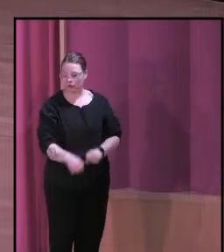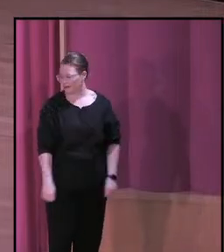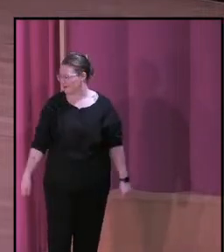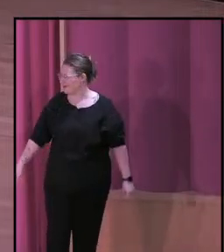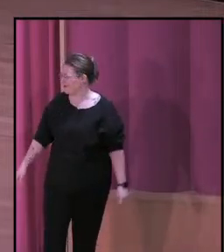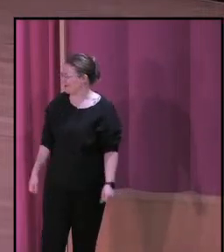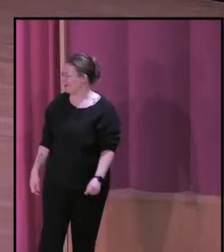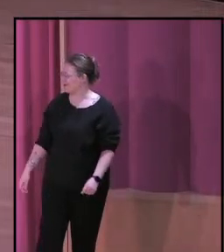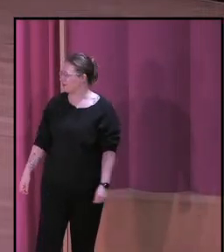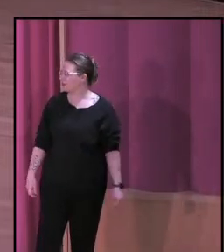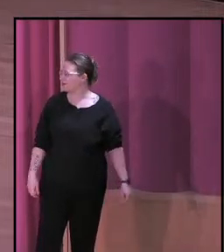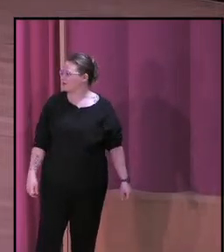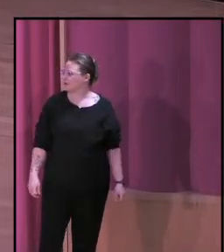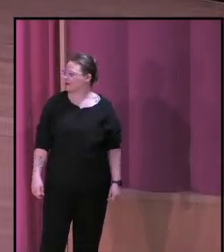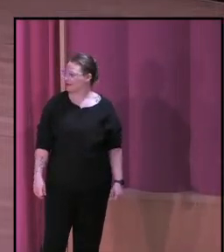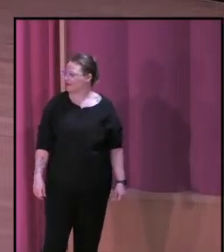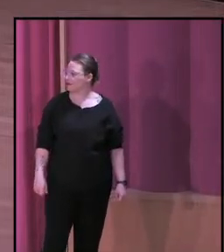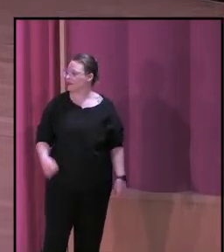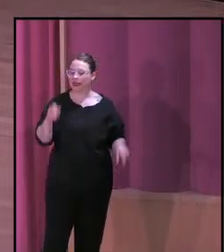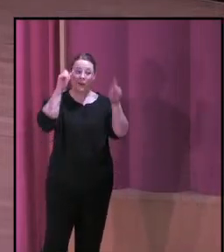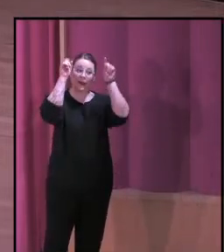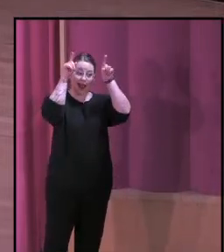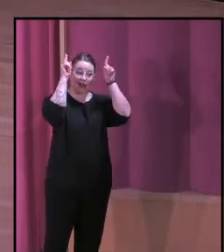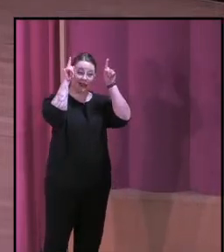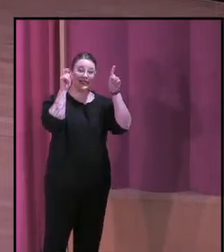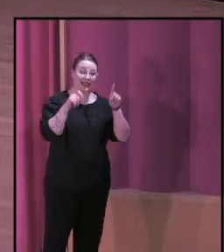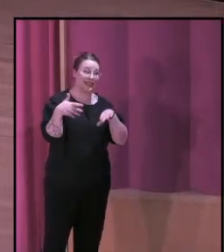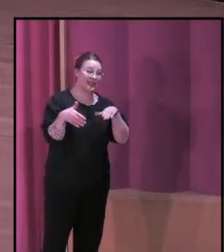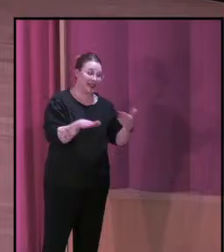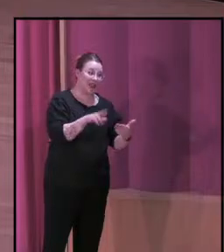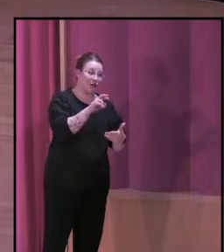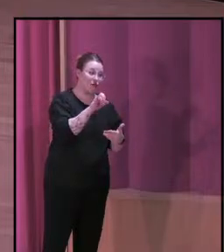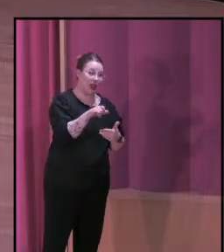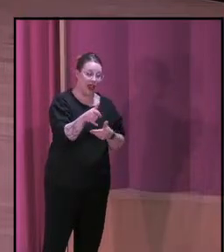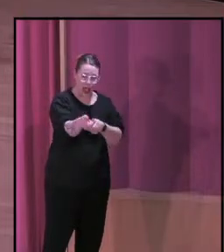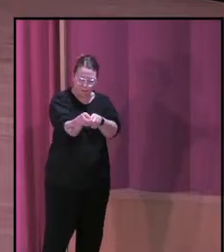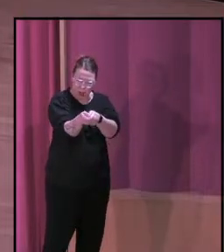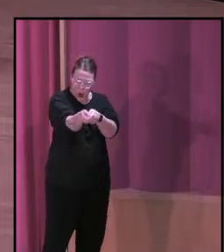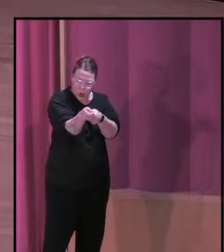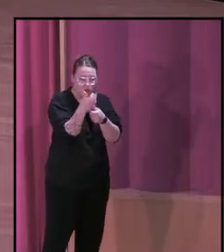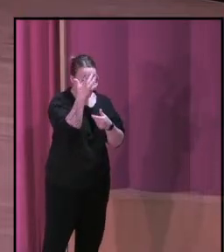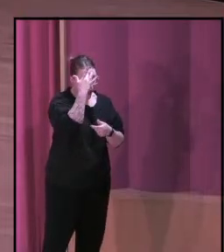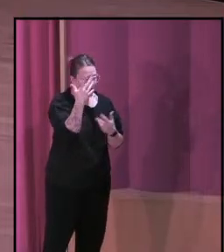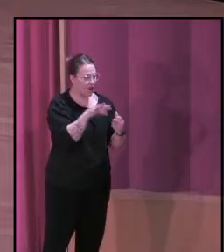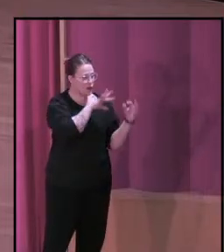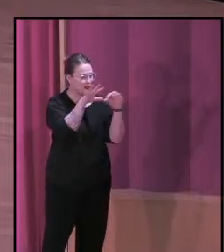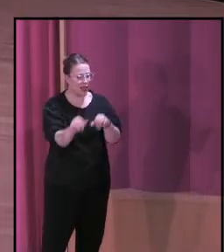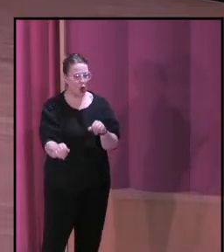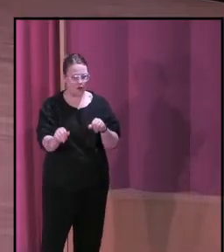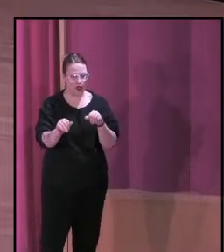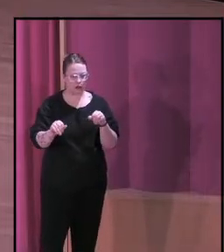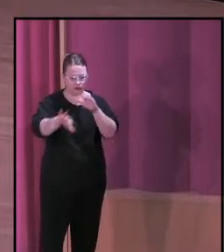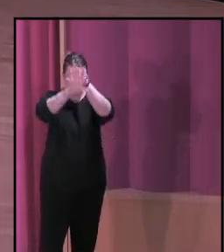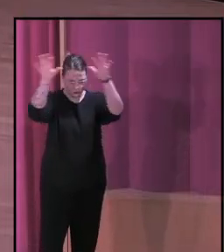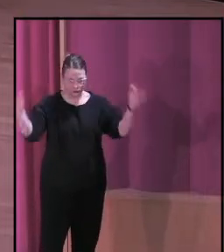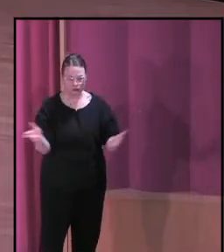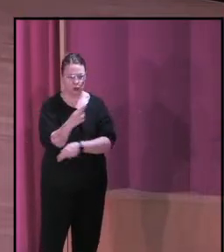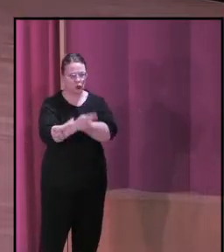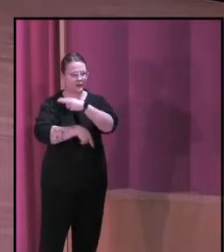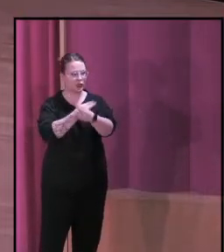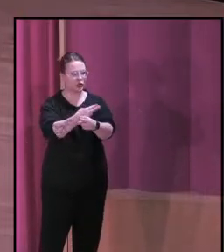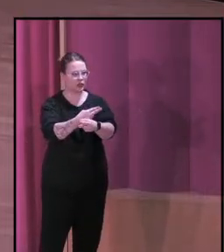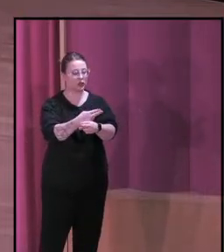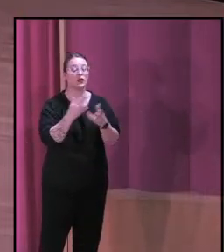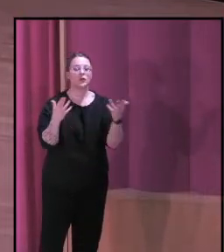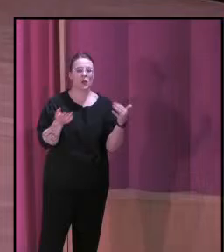And that's something the aliens need because they want to take over the galaxy. So, in order to get Bob to cooperate and fork over his